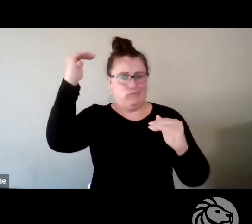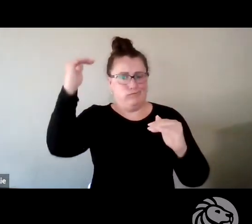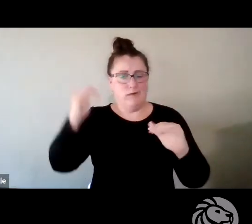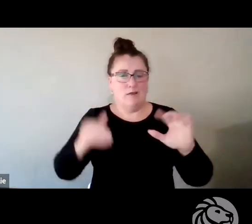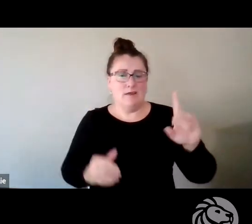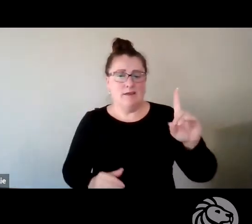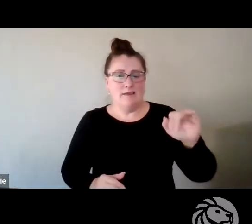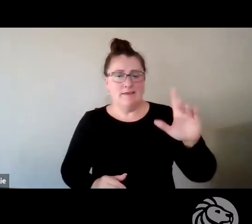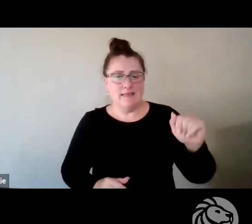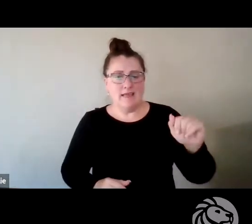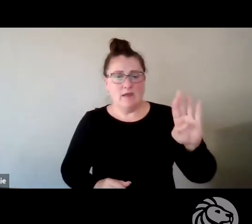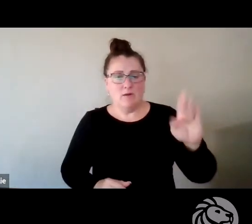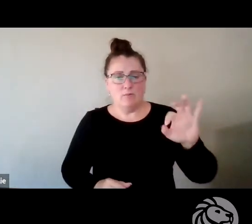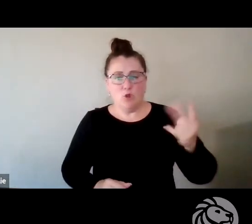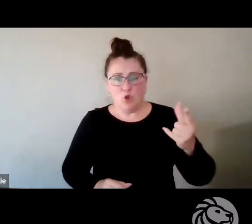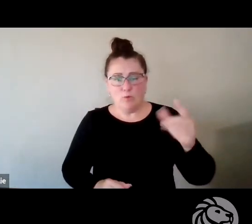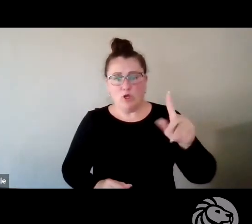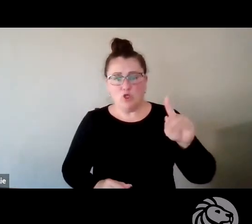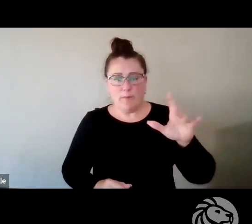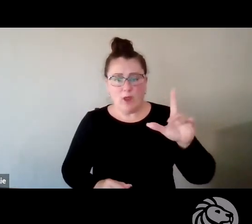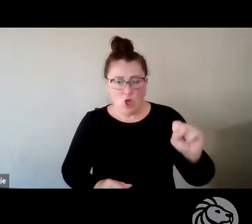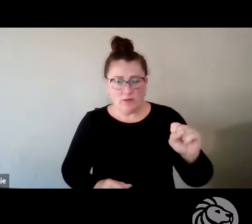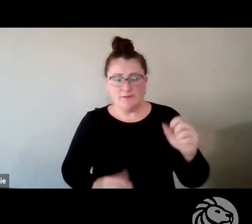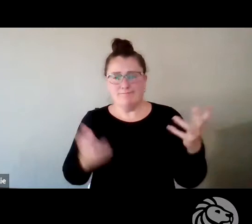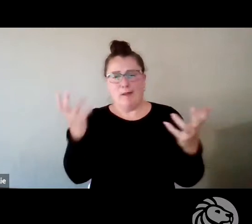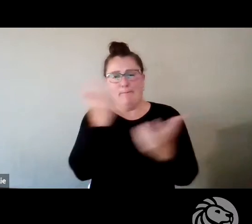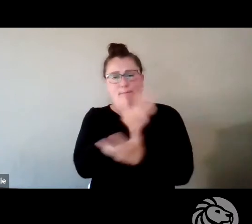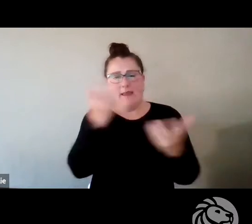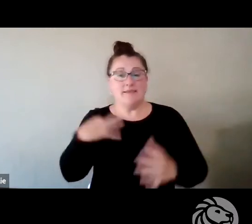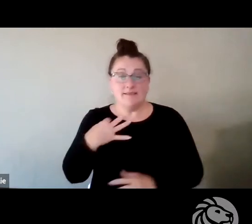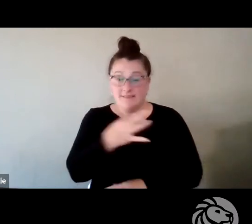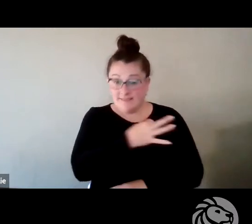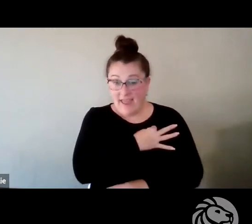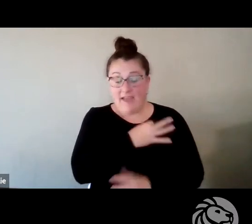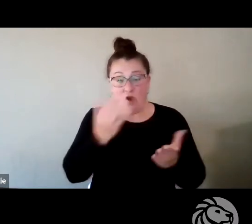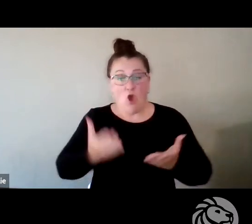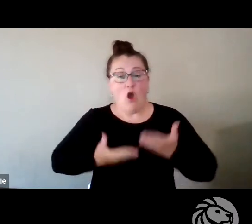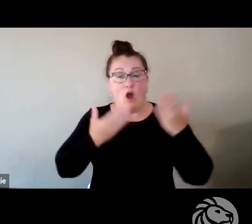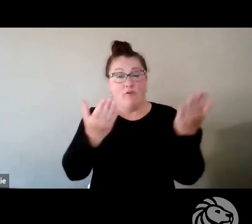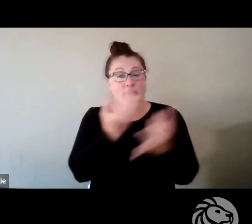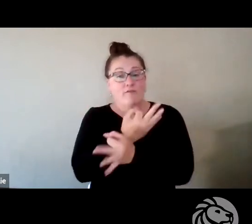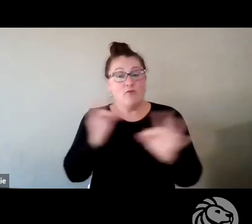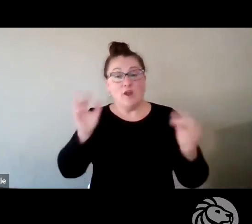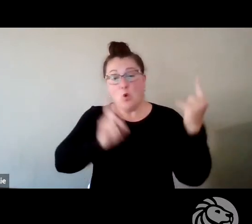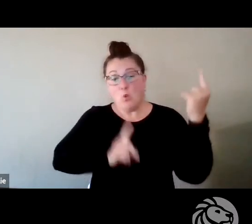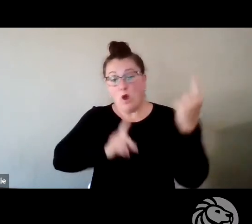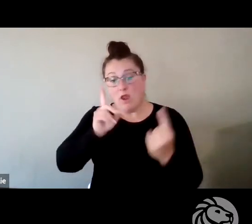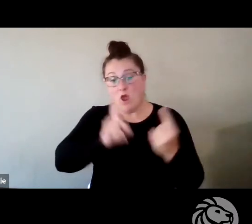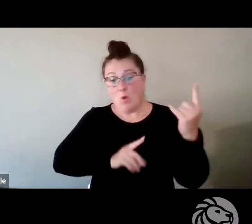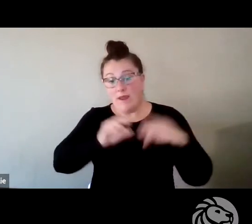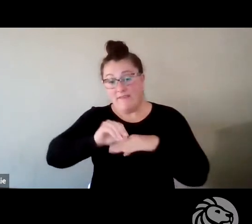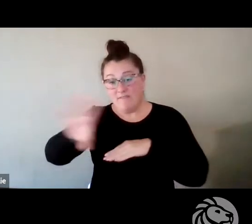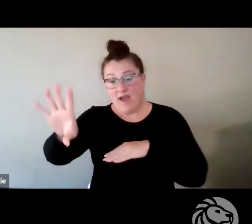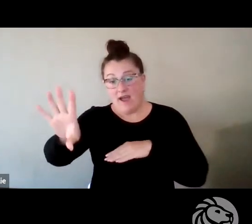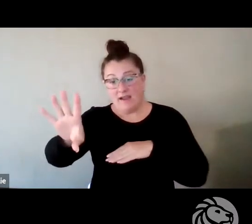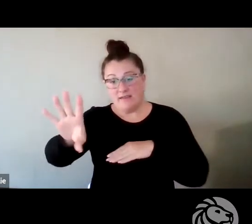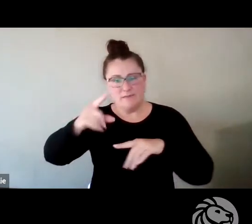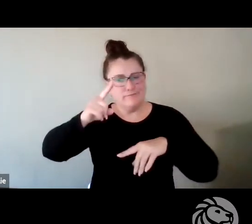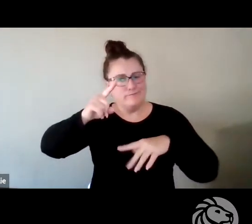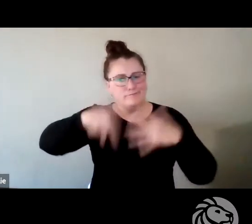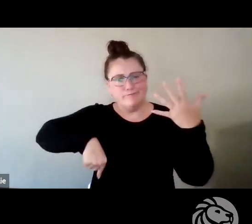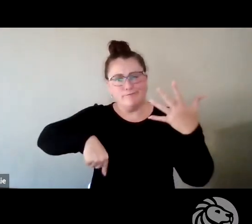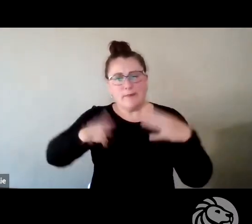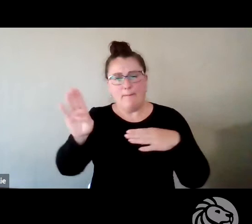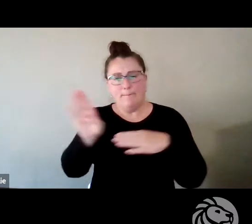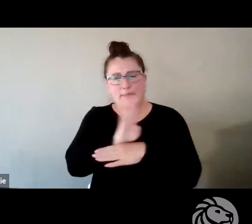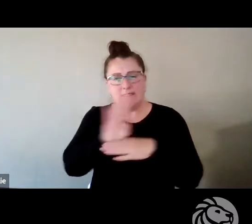Bloomberg terminals, amazing staff offering free one-on-one advice on a range of business